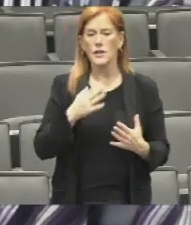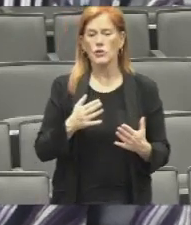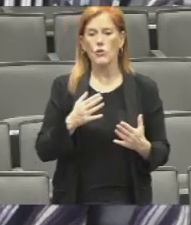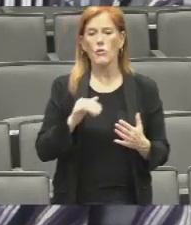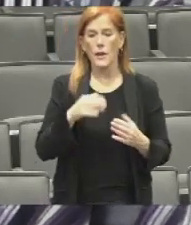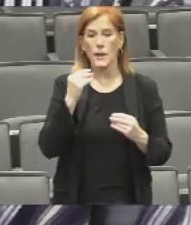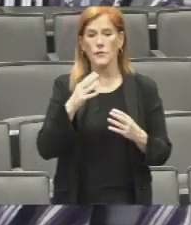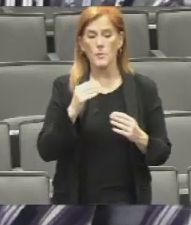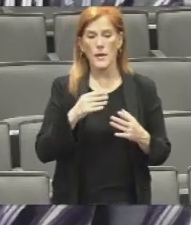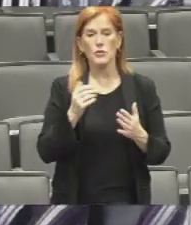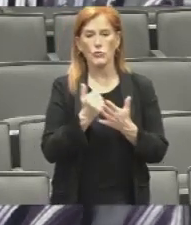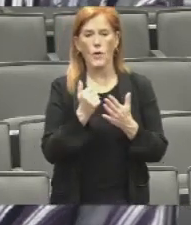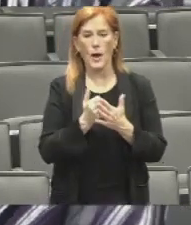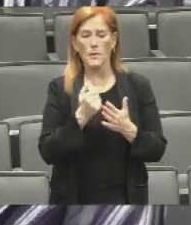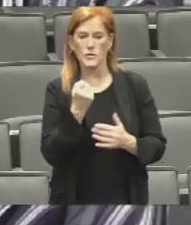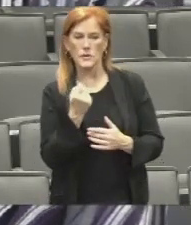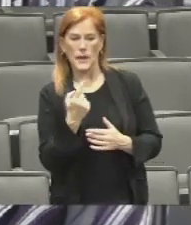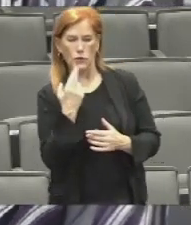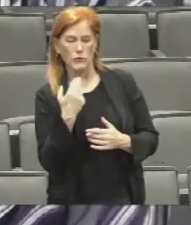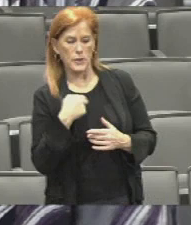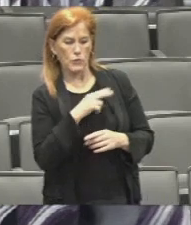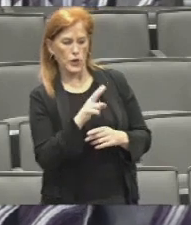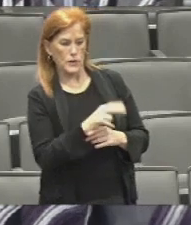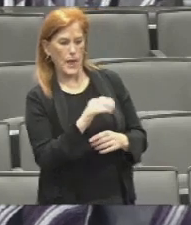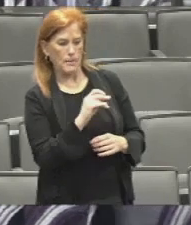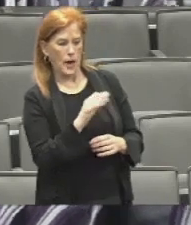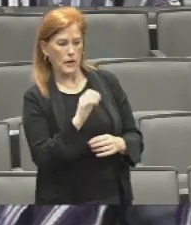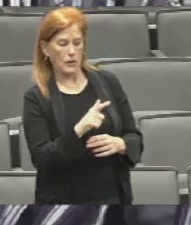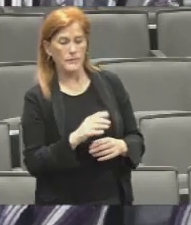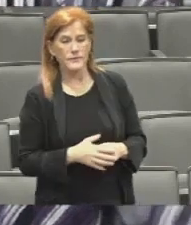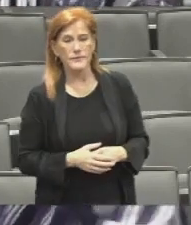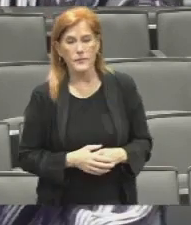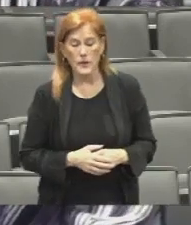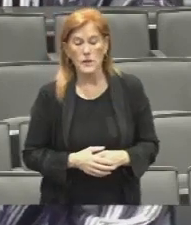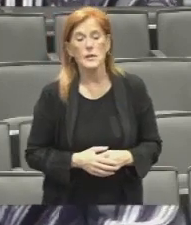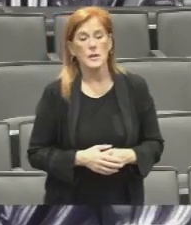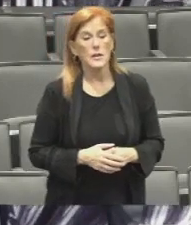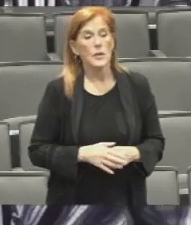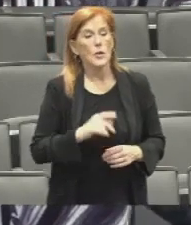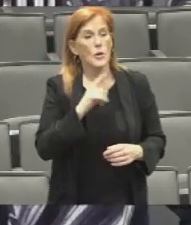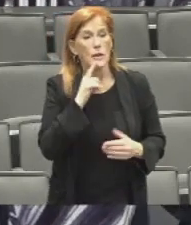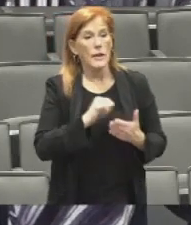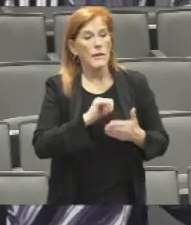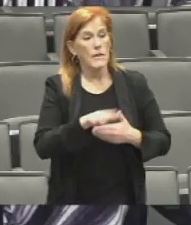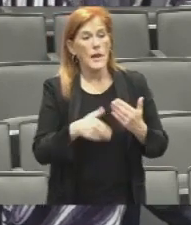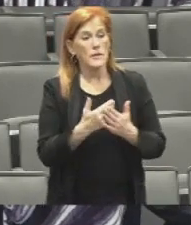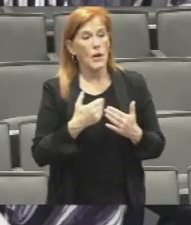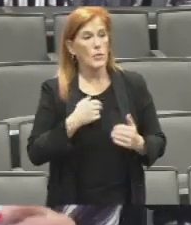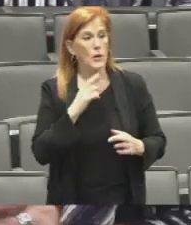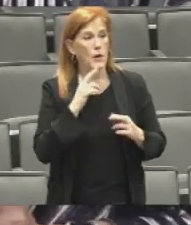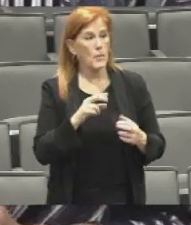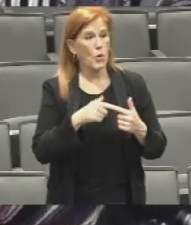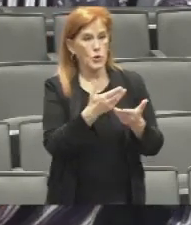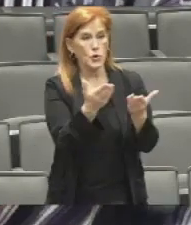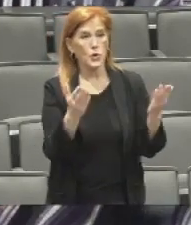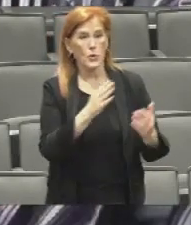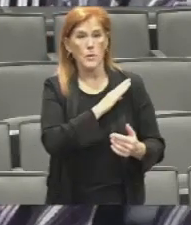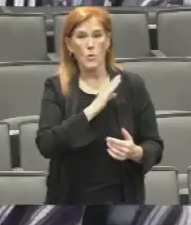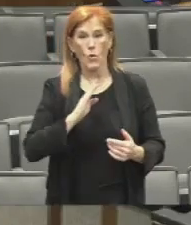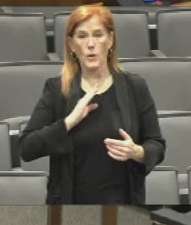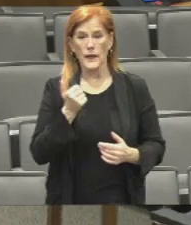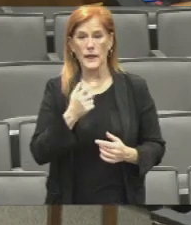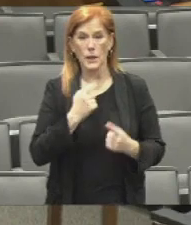too. And that's about all I want to report to the board. Do you have any questions for me this